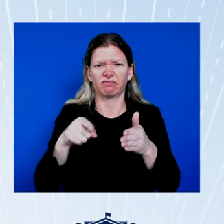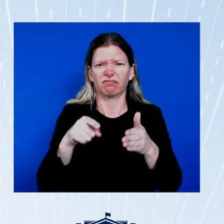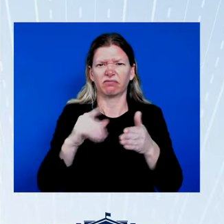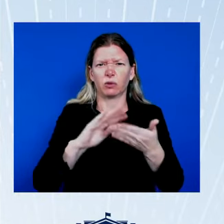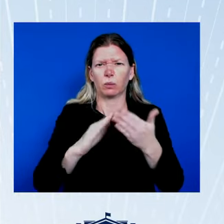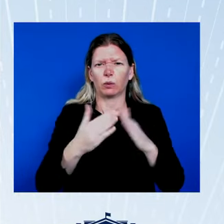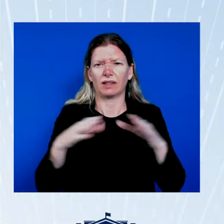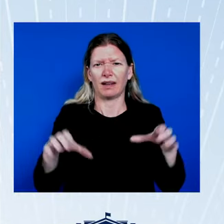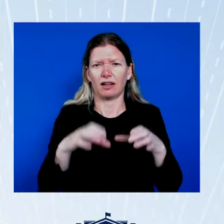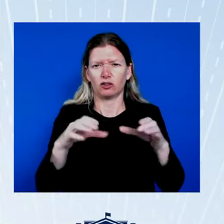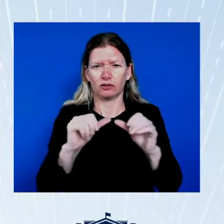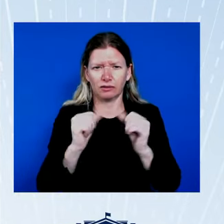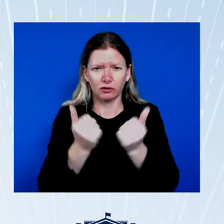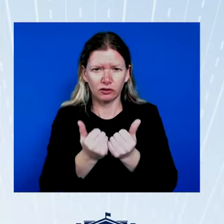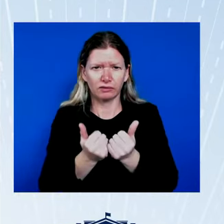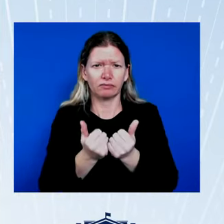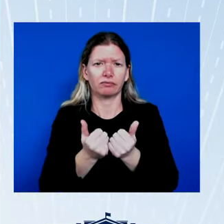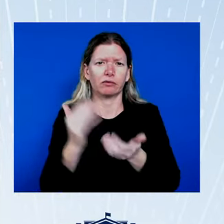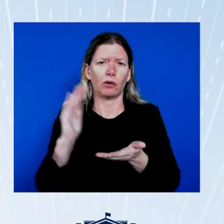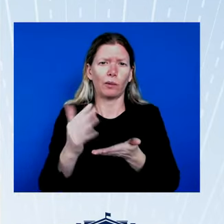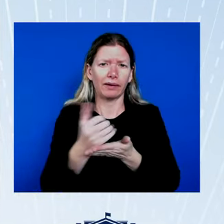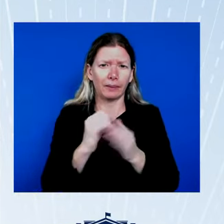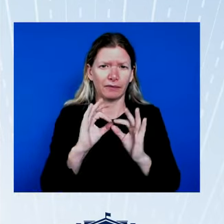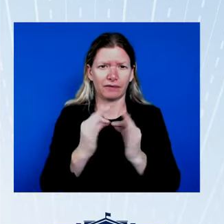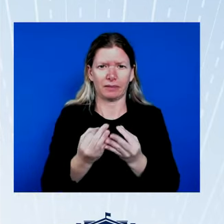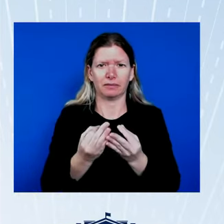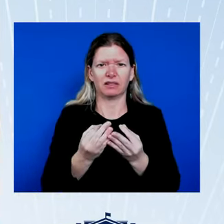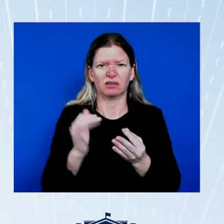further ado, I'll turn it to the panel.